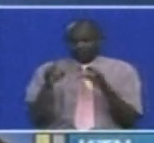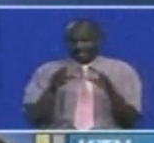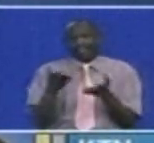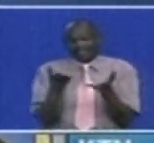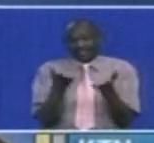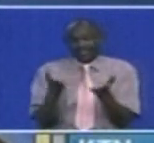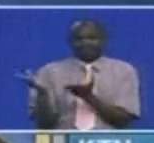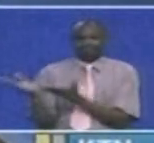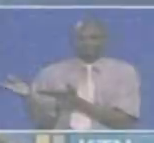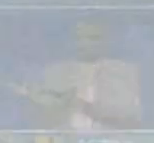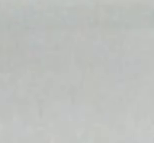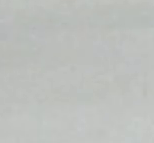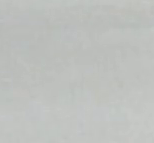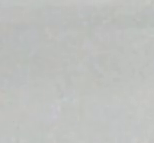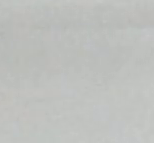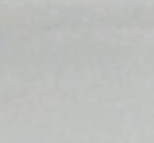next.